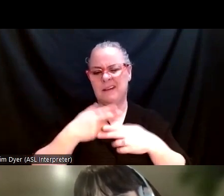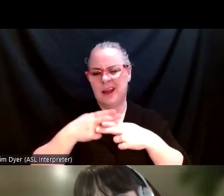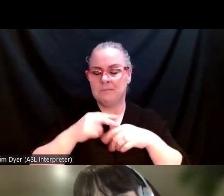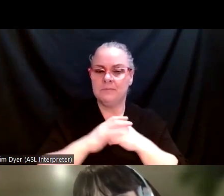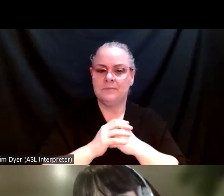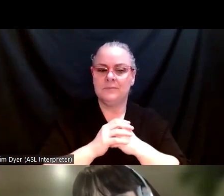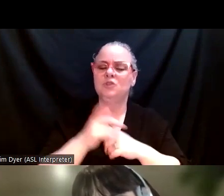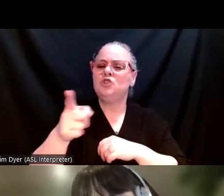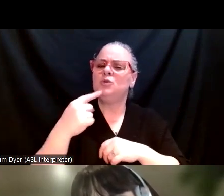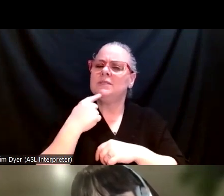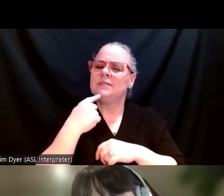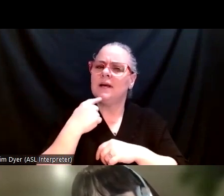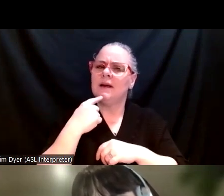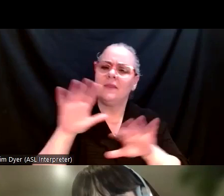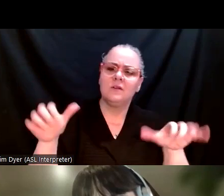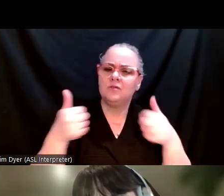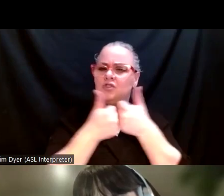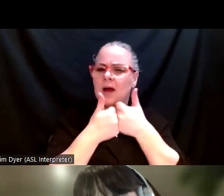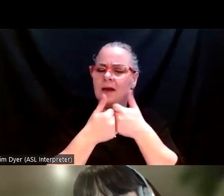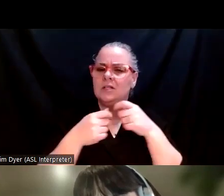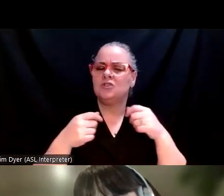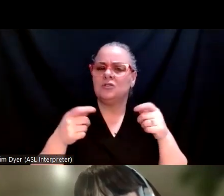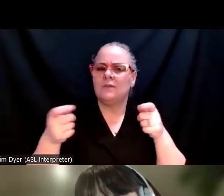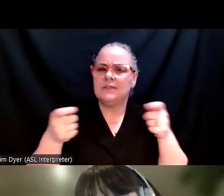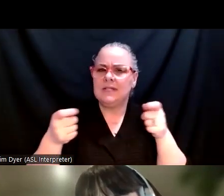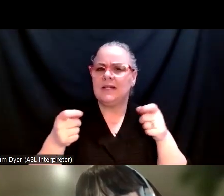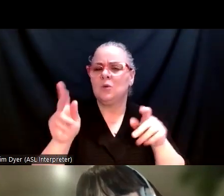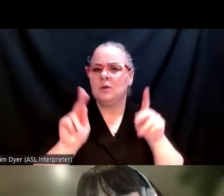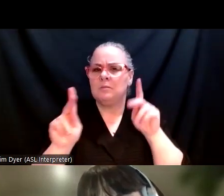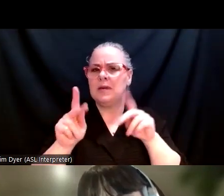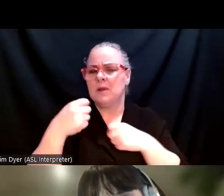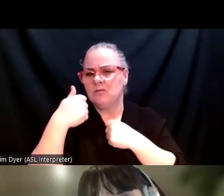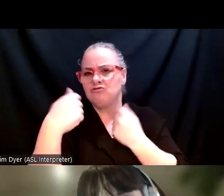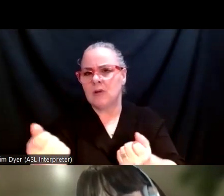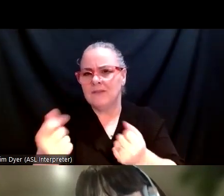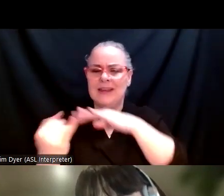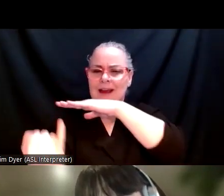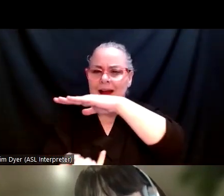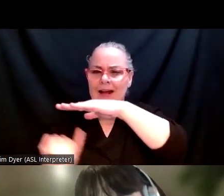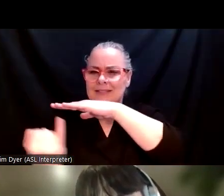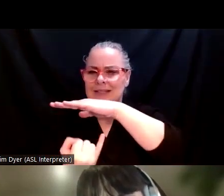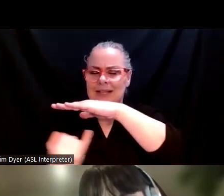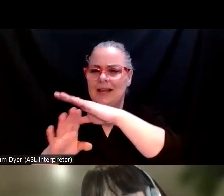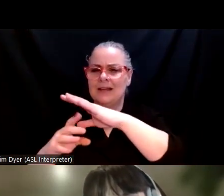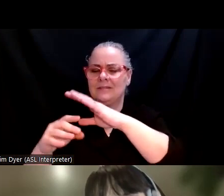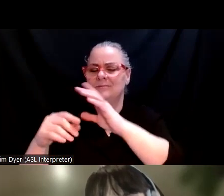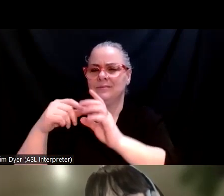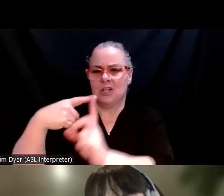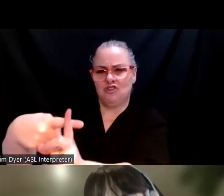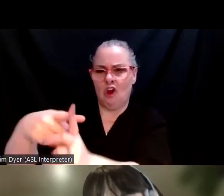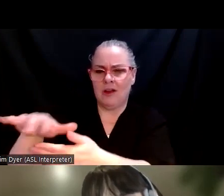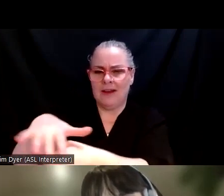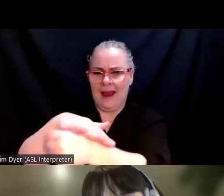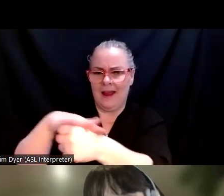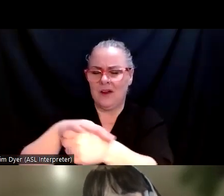comment you had made about the challenge of dealing with, you know, folks driving from one place to the other and isolating the target deployment. And I was wondering